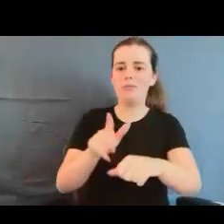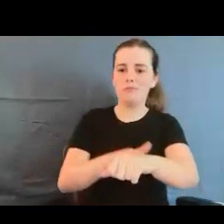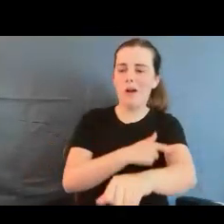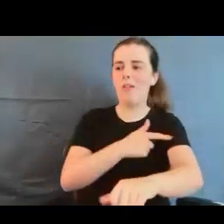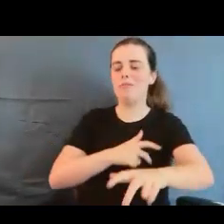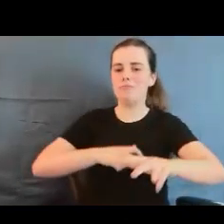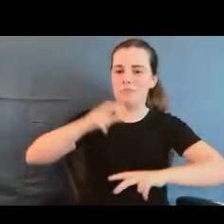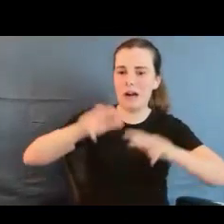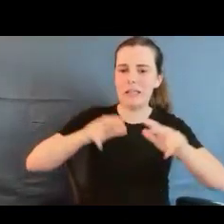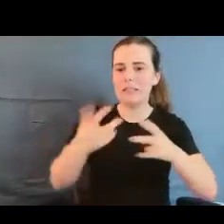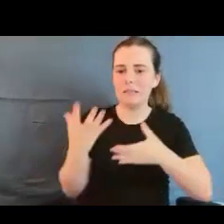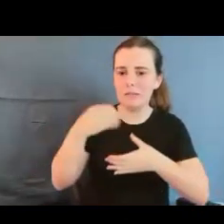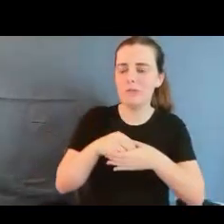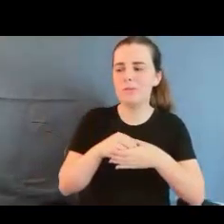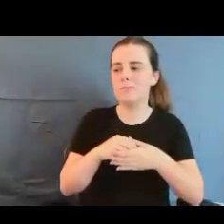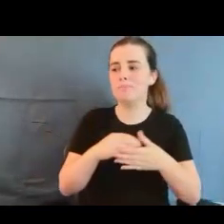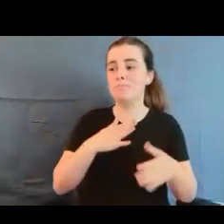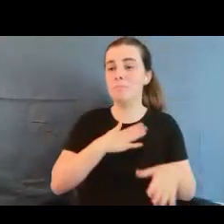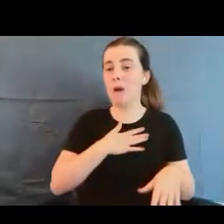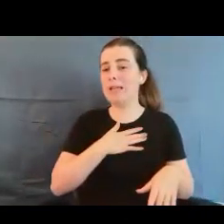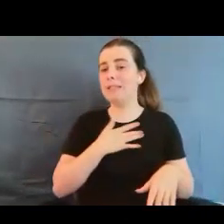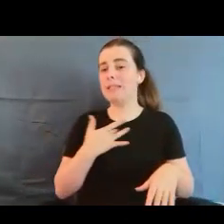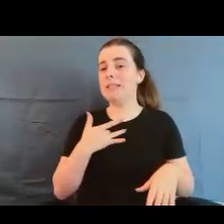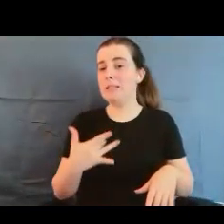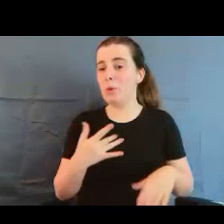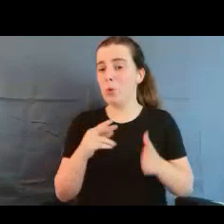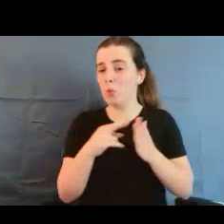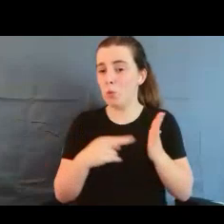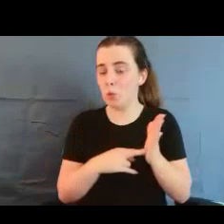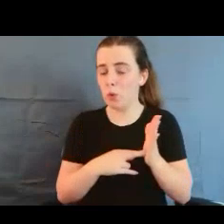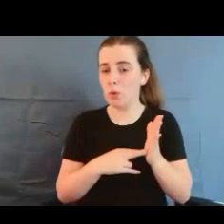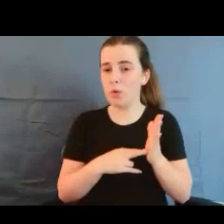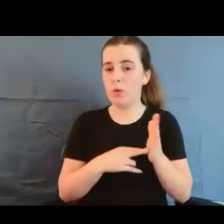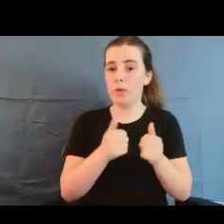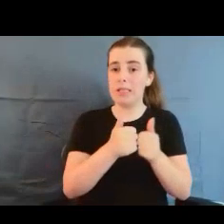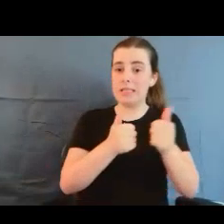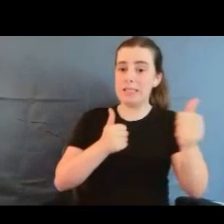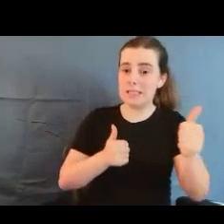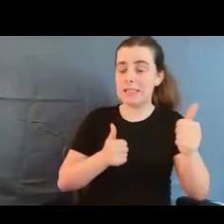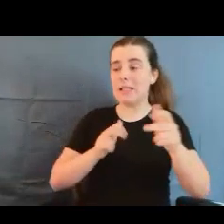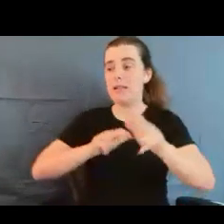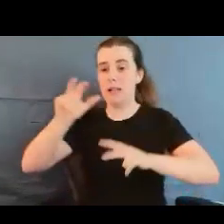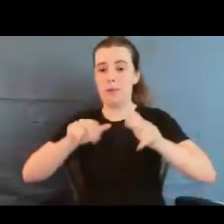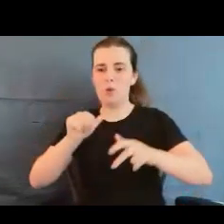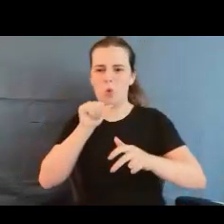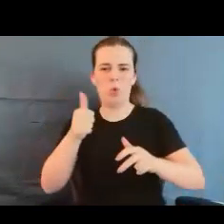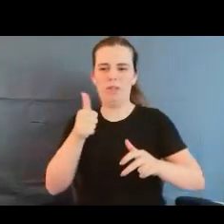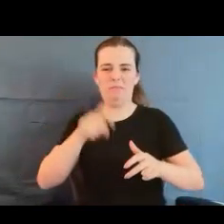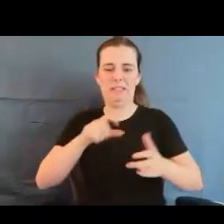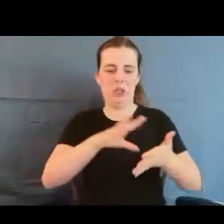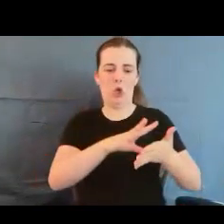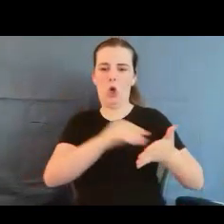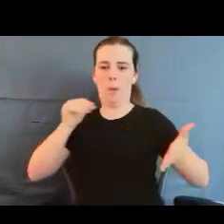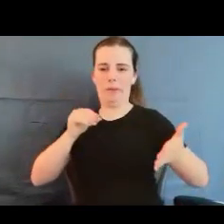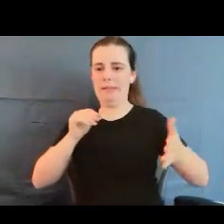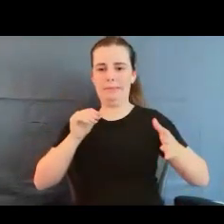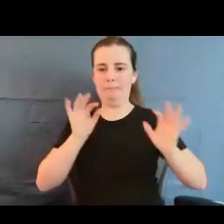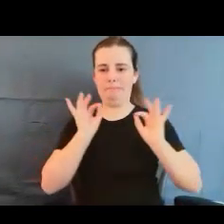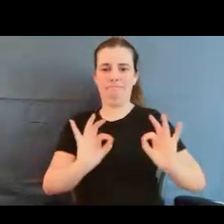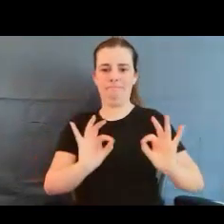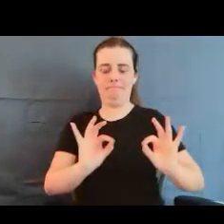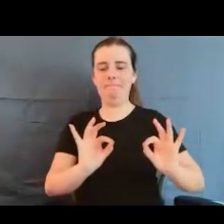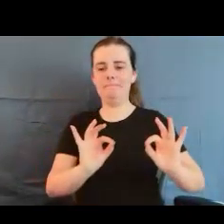a day. My typical rule with distance and climbing is that you don't have to mimic it entirely. It's like that, it's the race day for a reason. You'll push yourself on that day, but